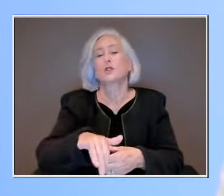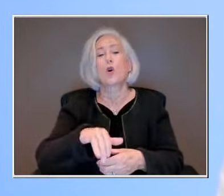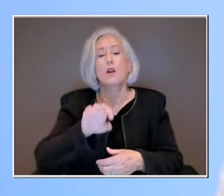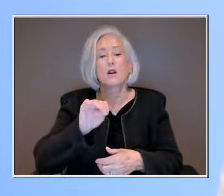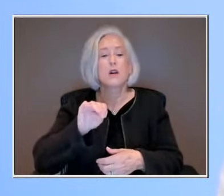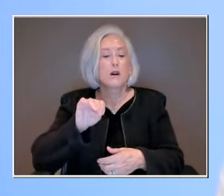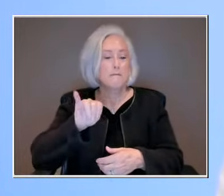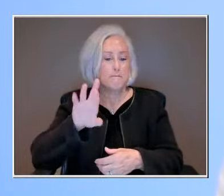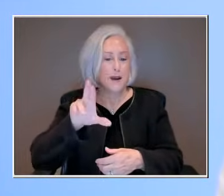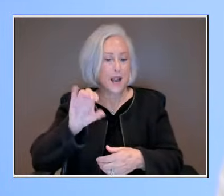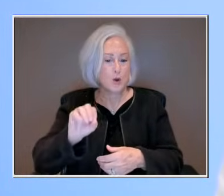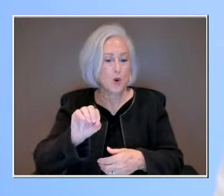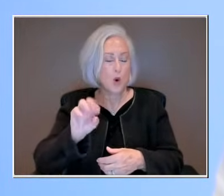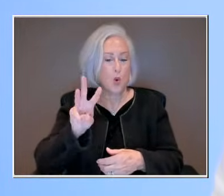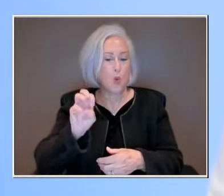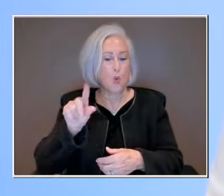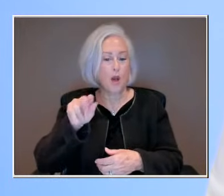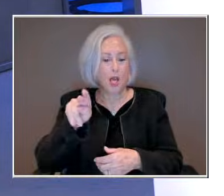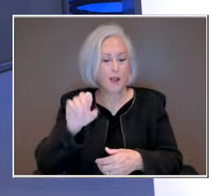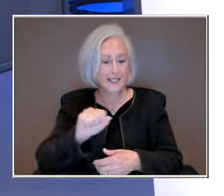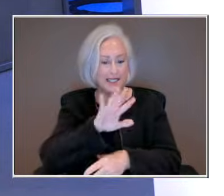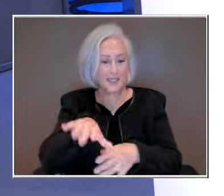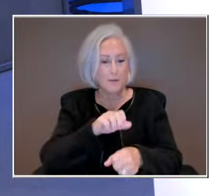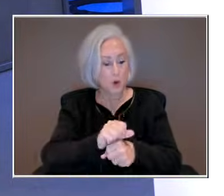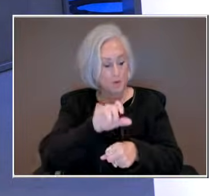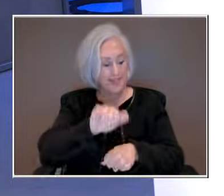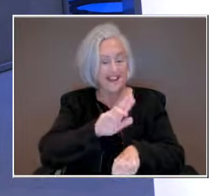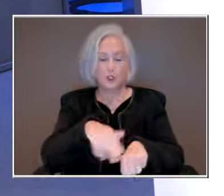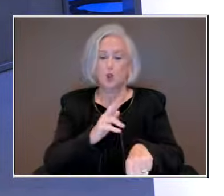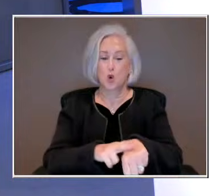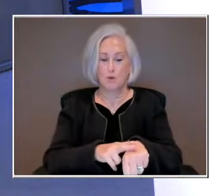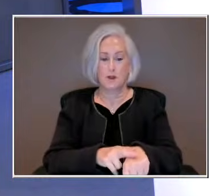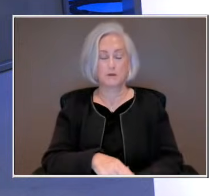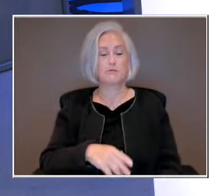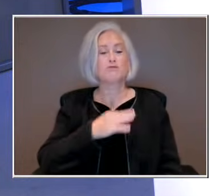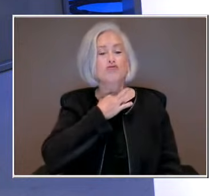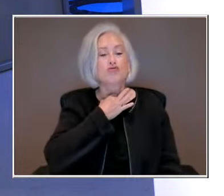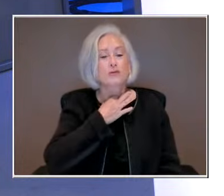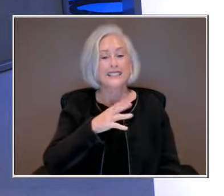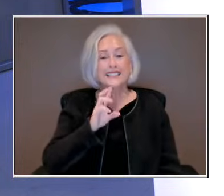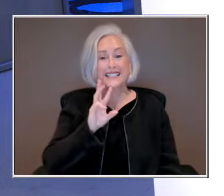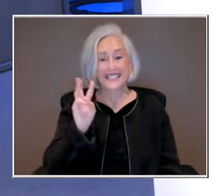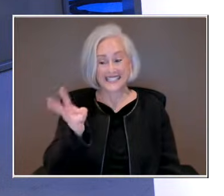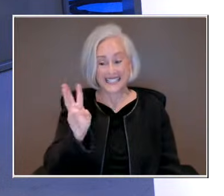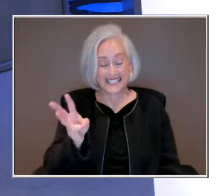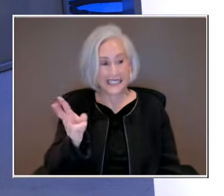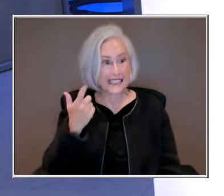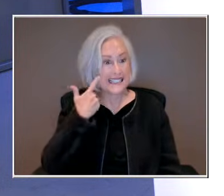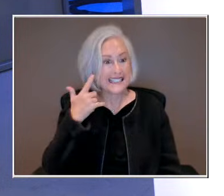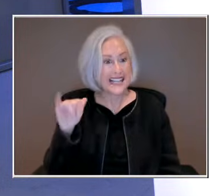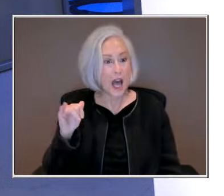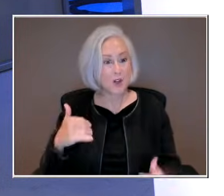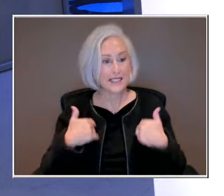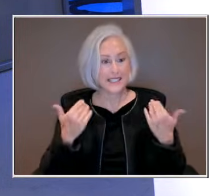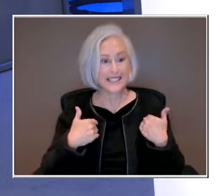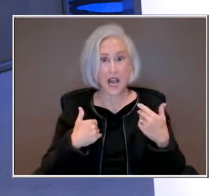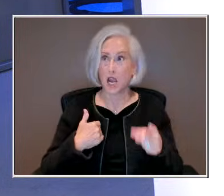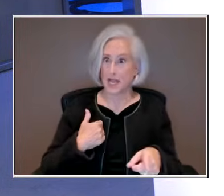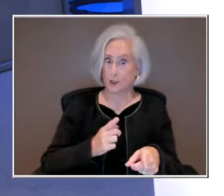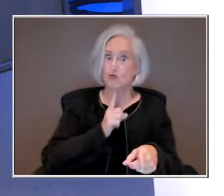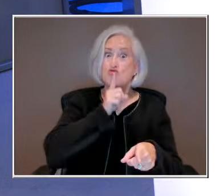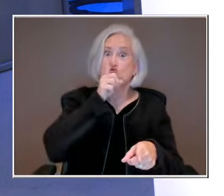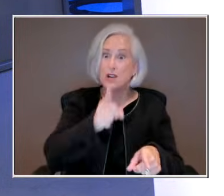that would be normal. Now, 60 sounds fairly young. It is really young, not fairly